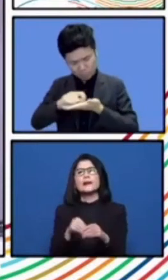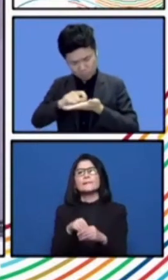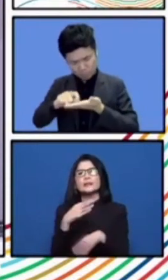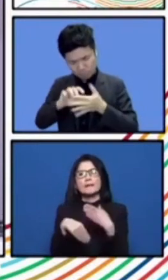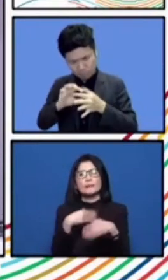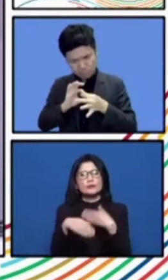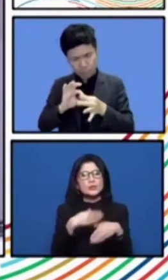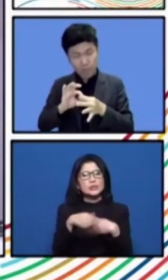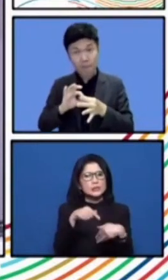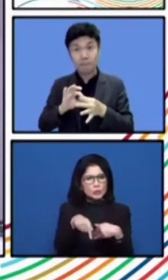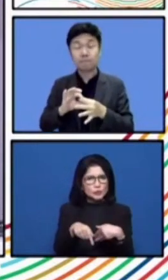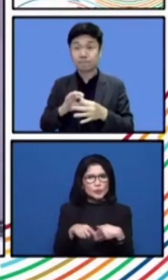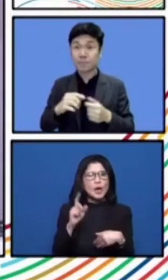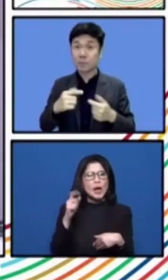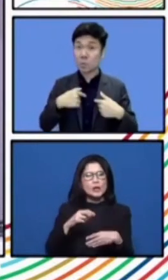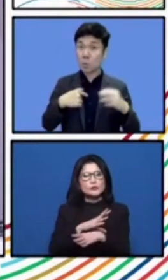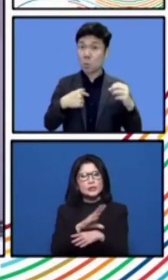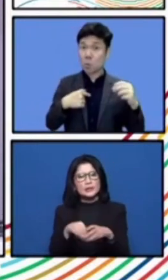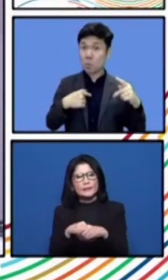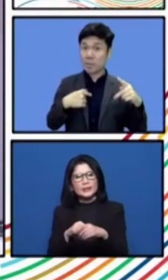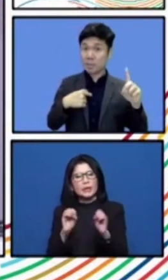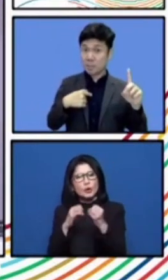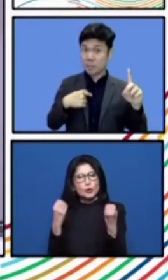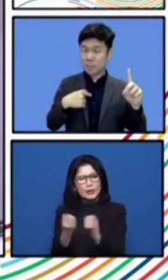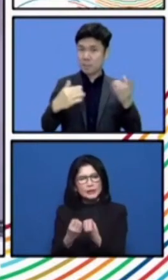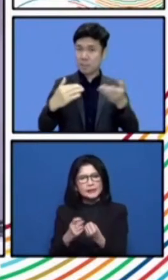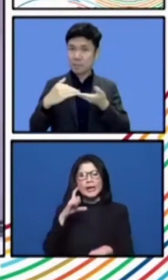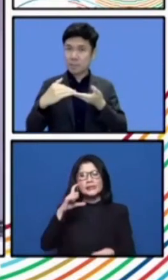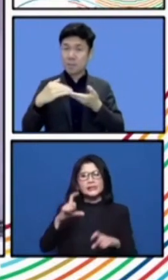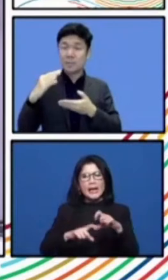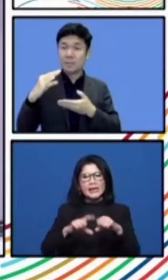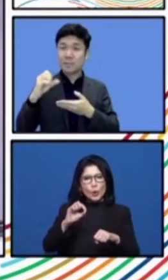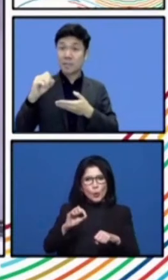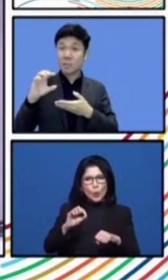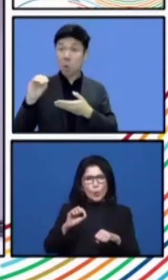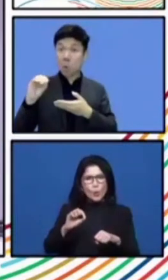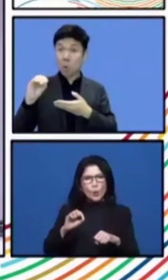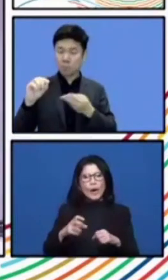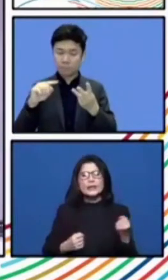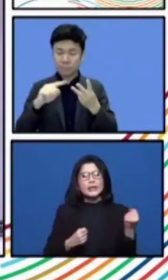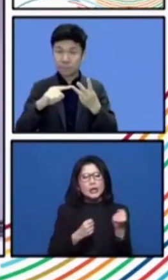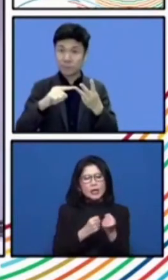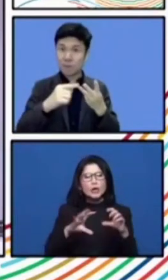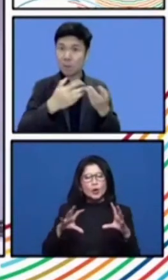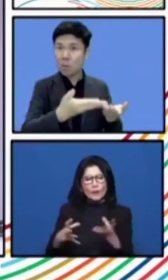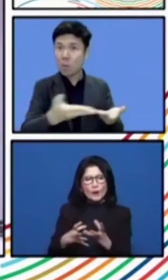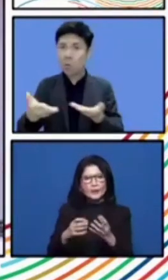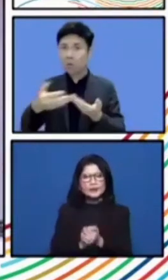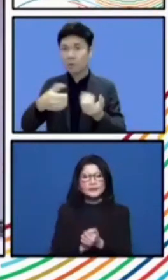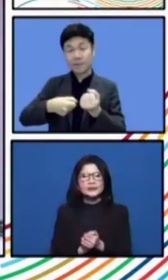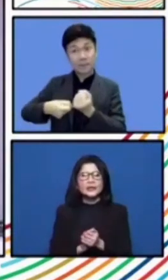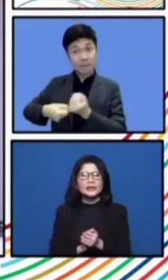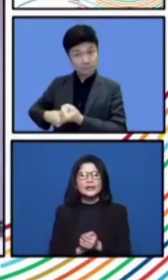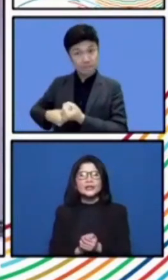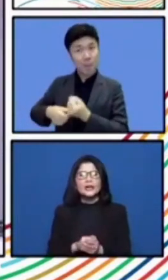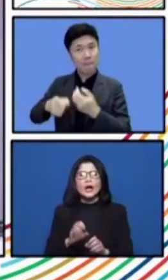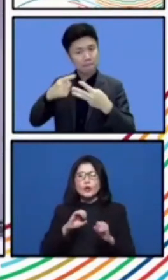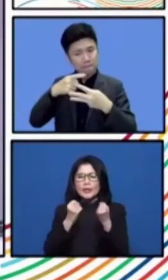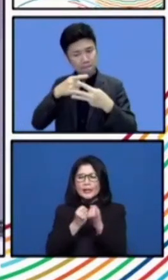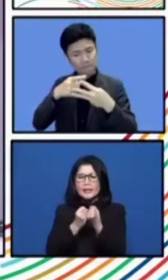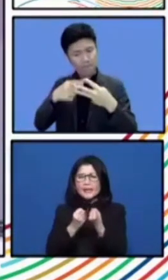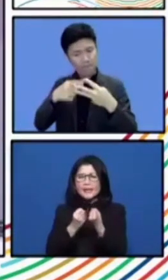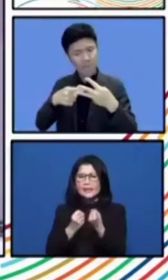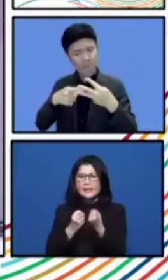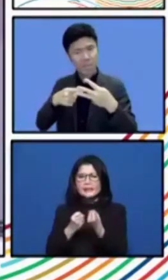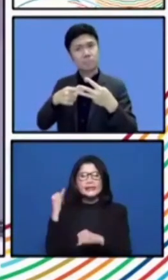organizations and our stakeholders International live so that our statements are is not included remember what I said